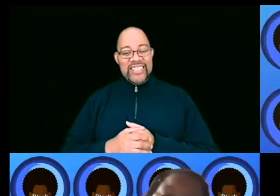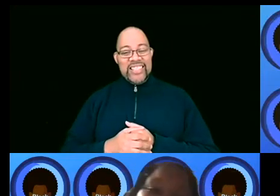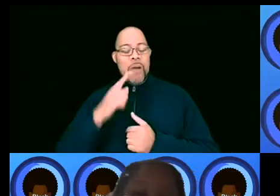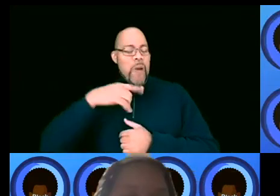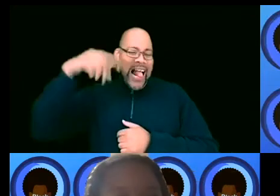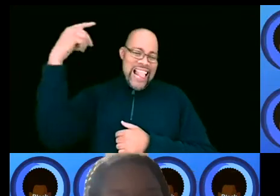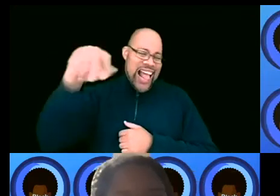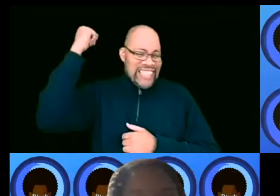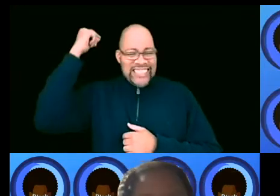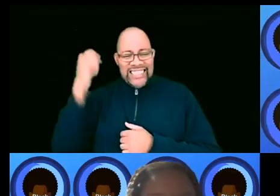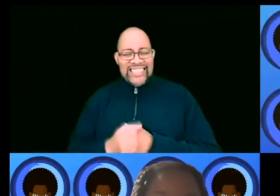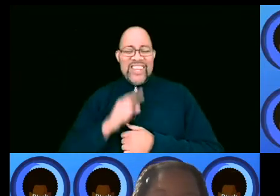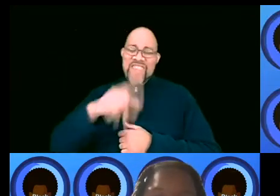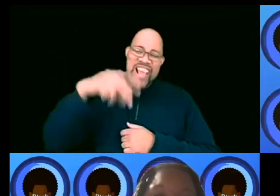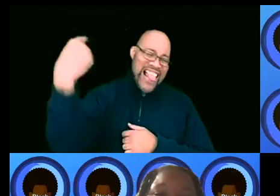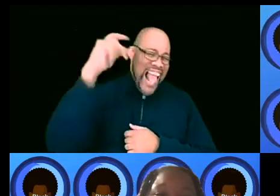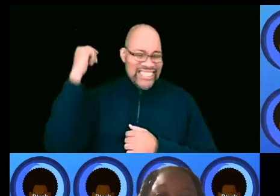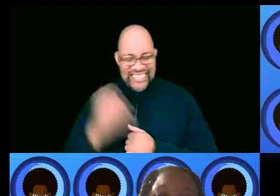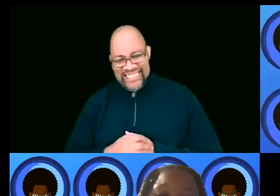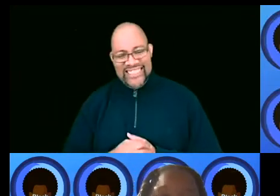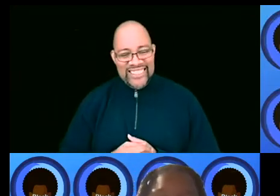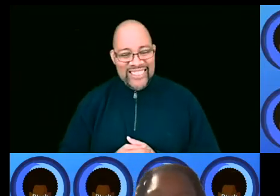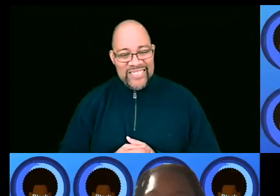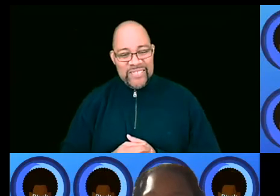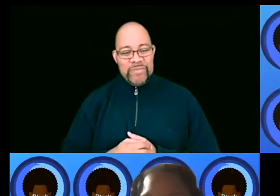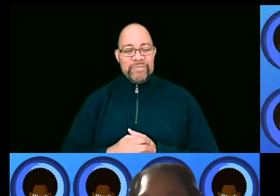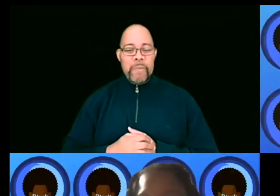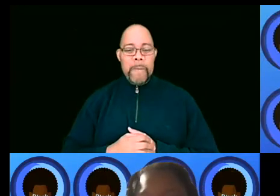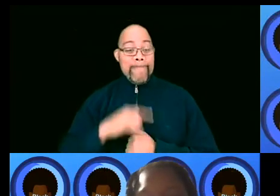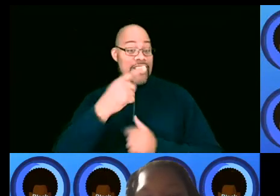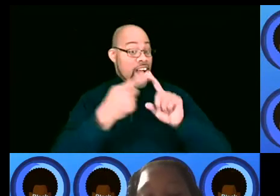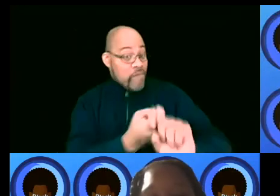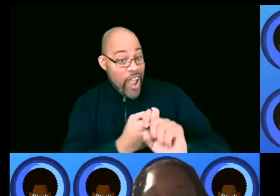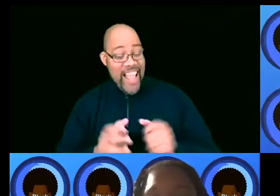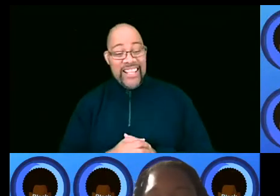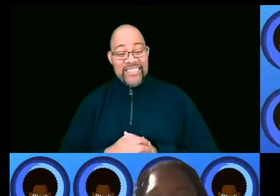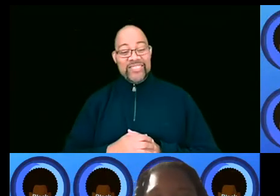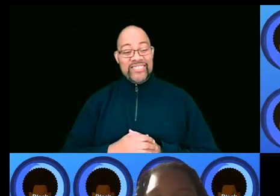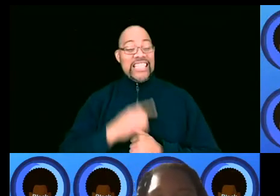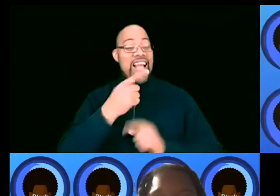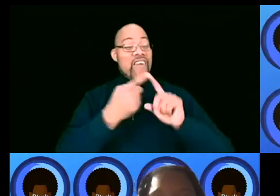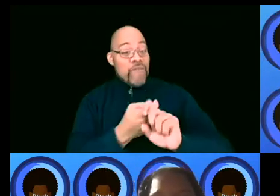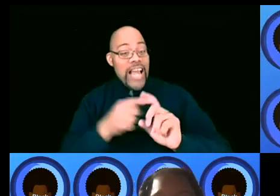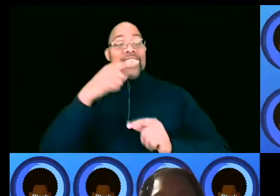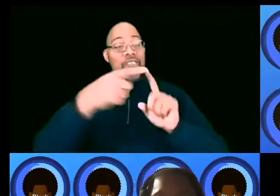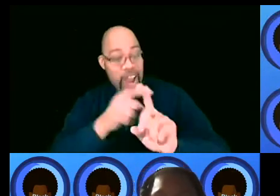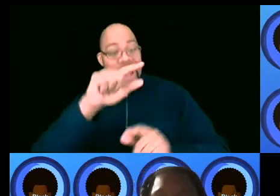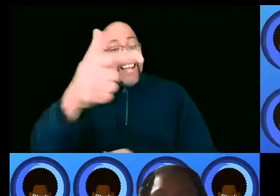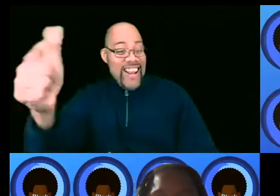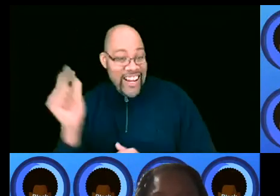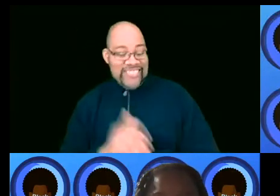lit. It's about to be lit. Hey, tell a friend. Tell a friend to tell a friend to tell a